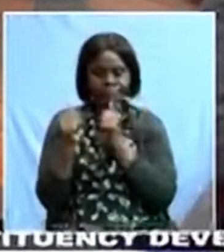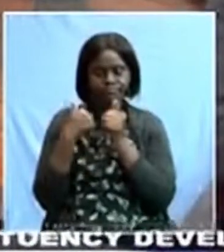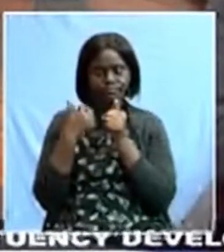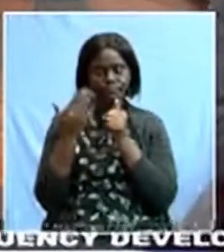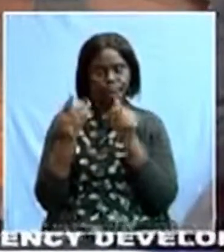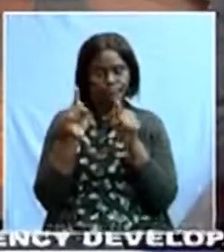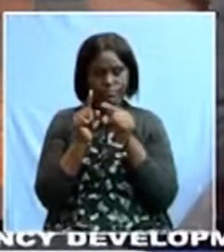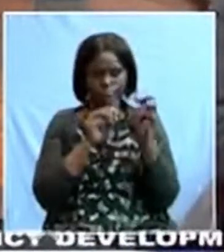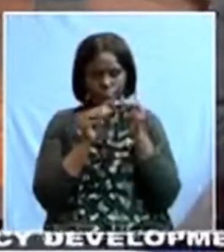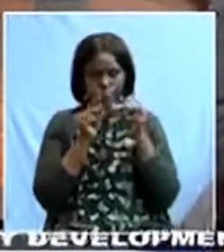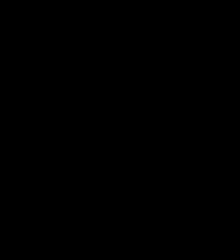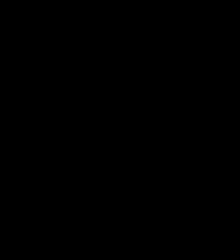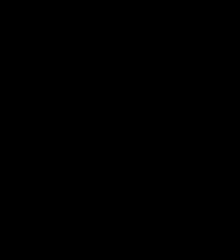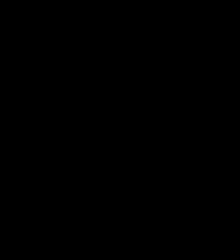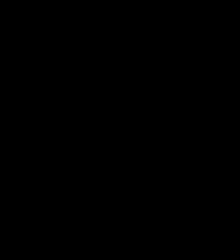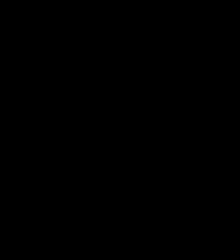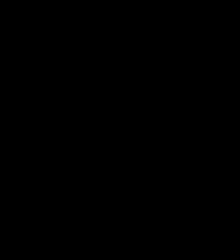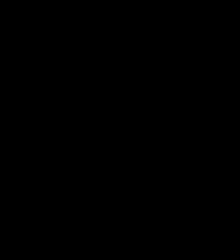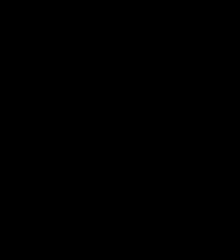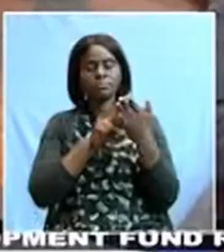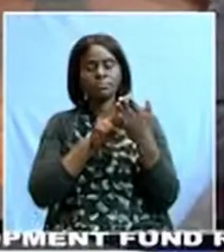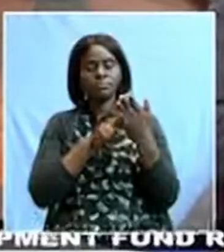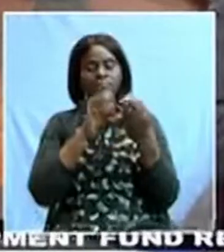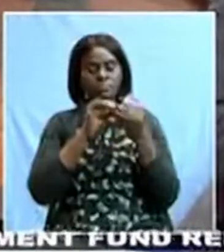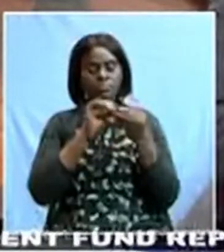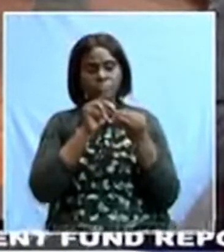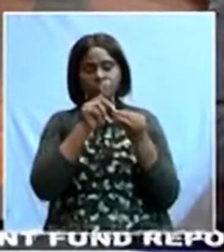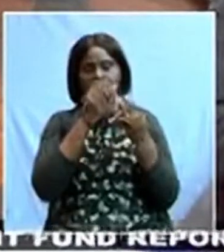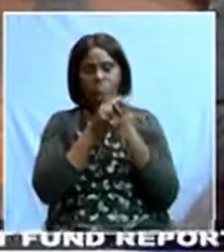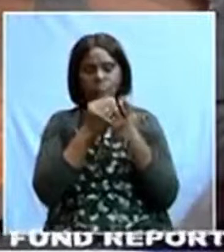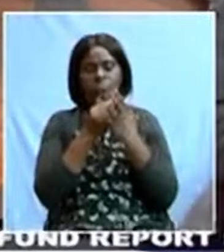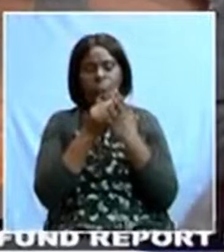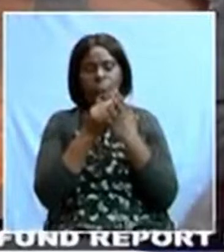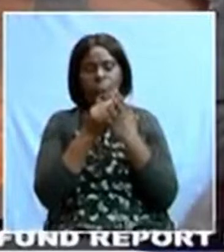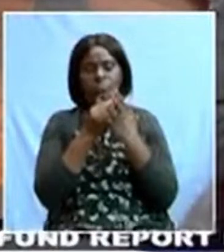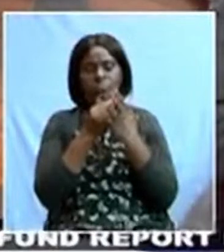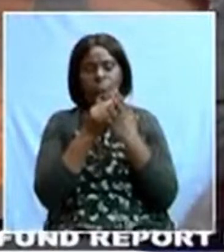taken. Management wishes to report that the funds have since